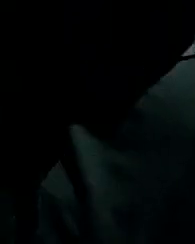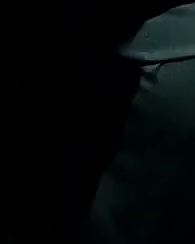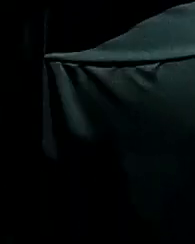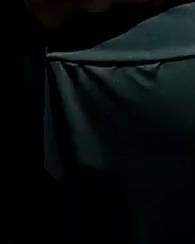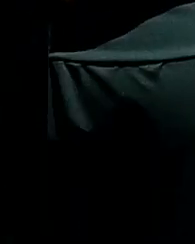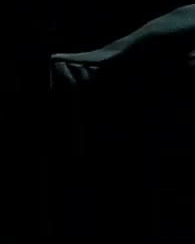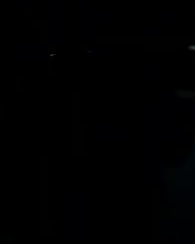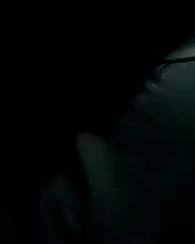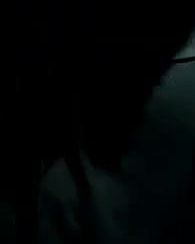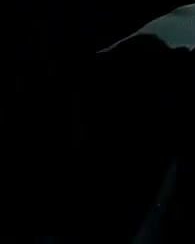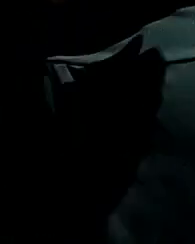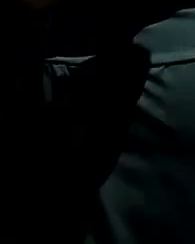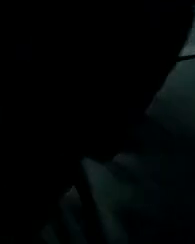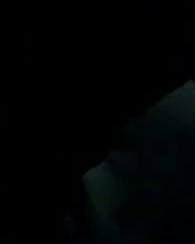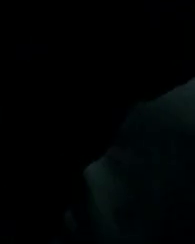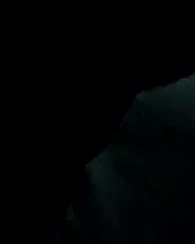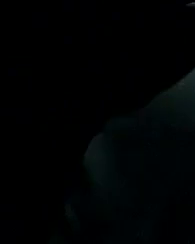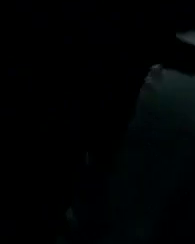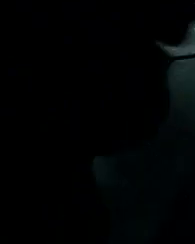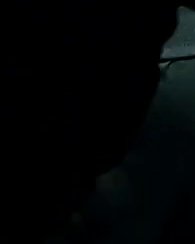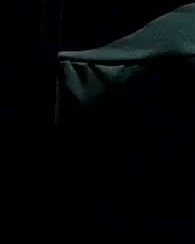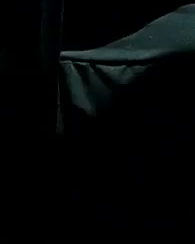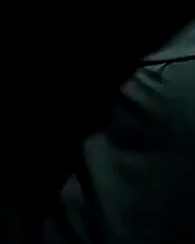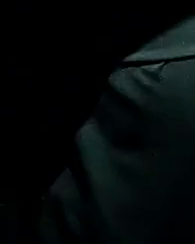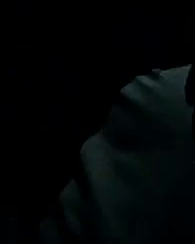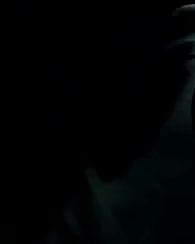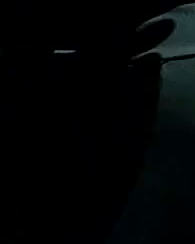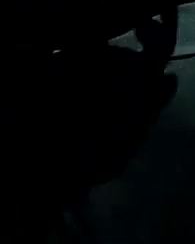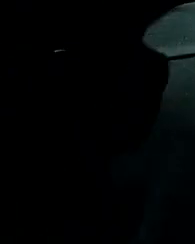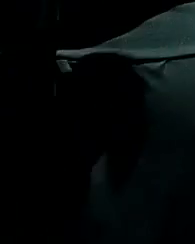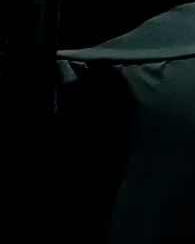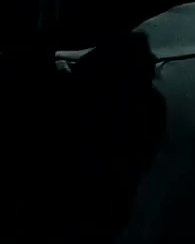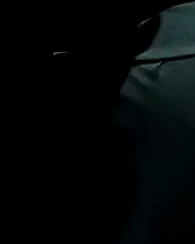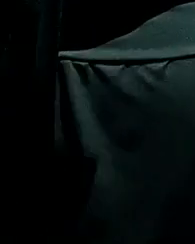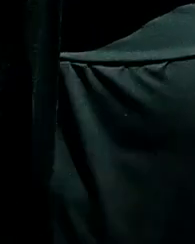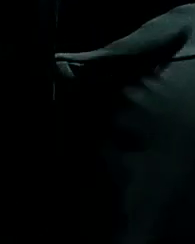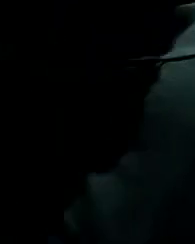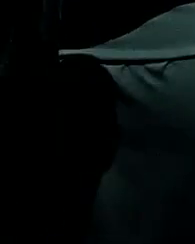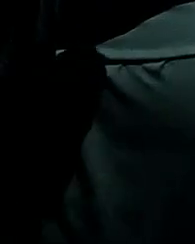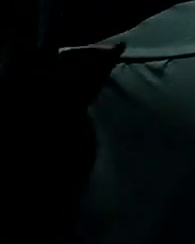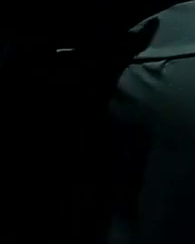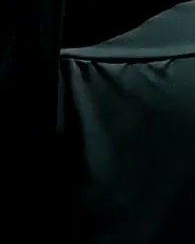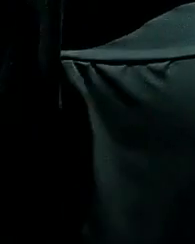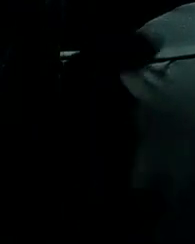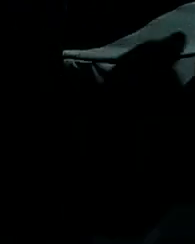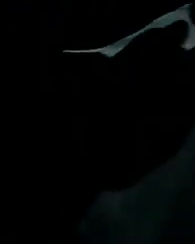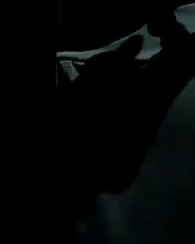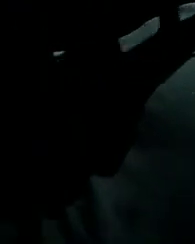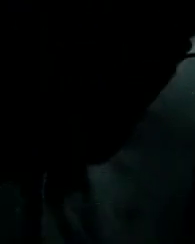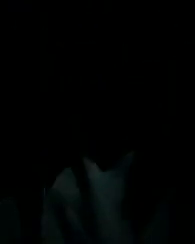by the generosity of RIT alumnus Chris Bailey and Bailey Brand Consulting.